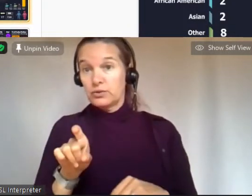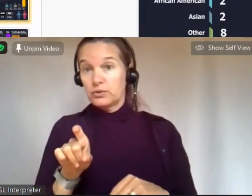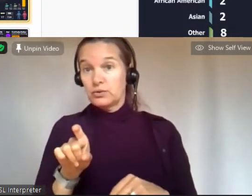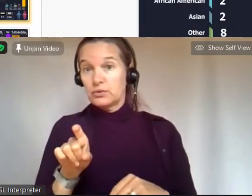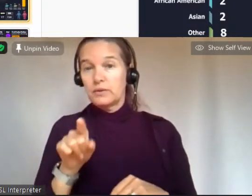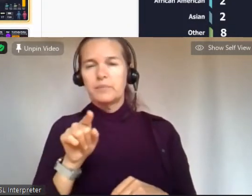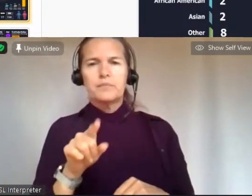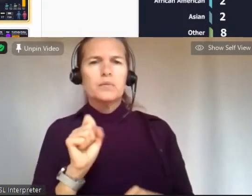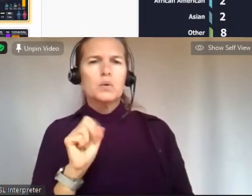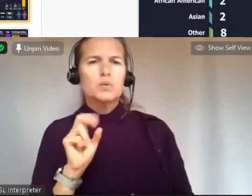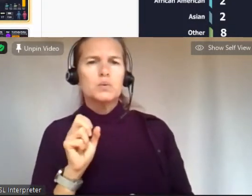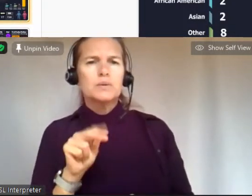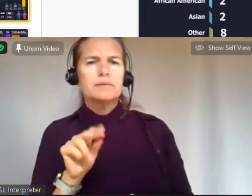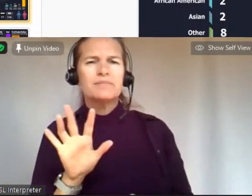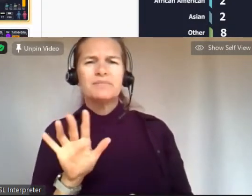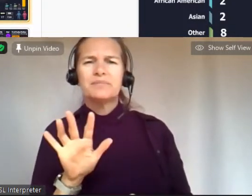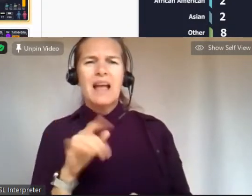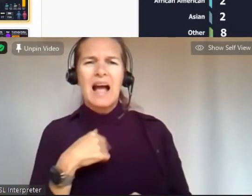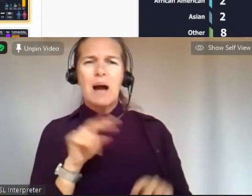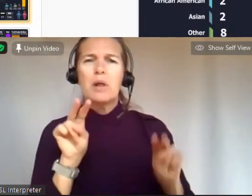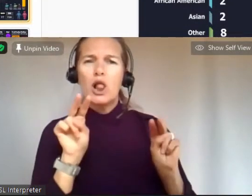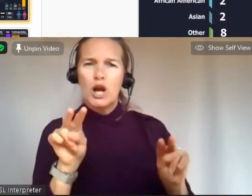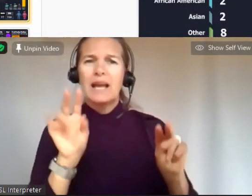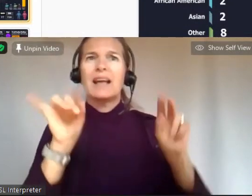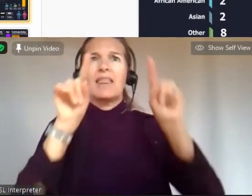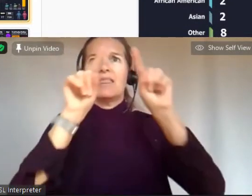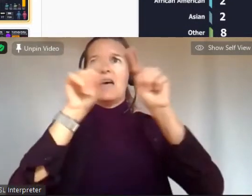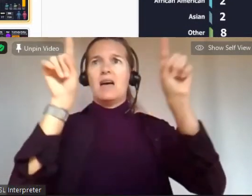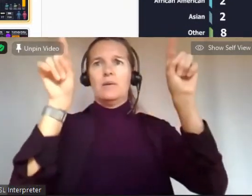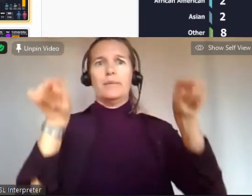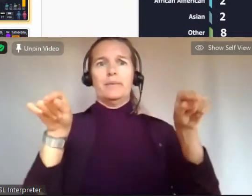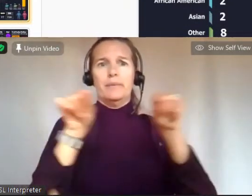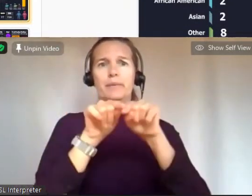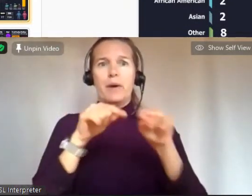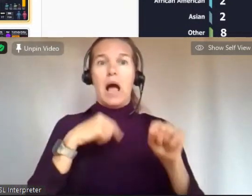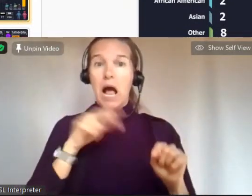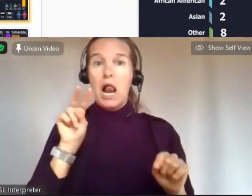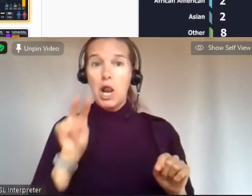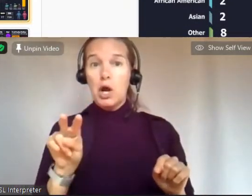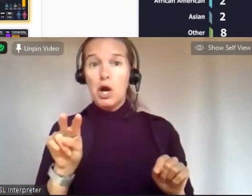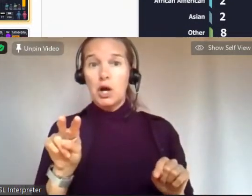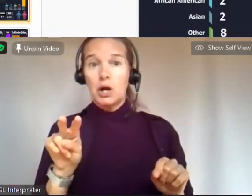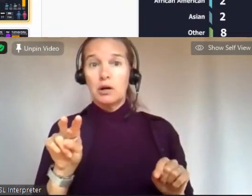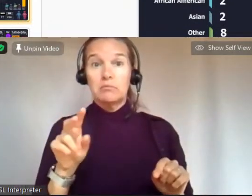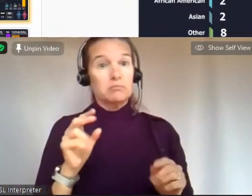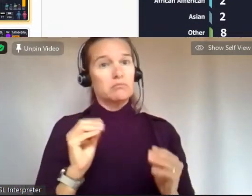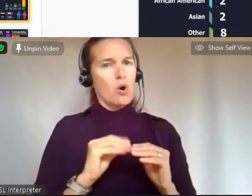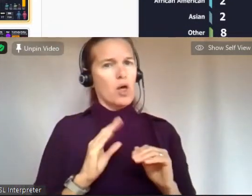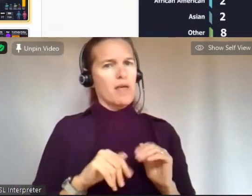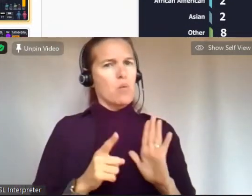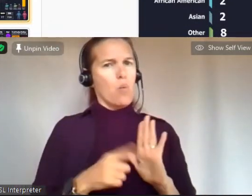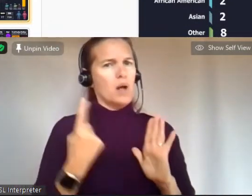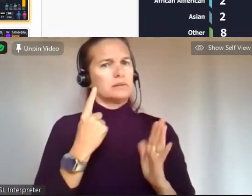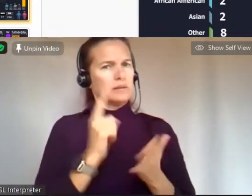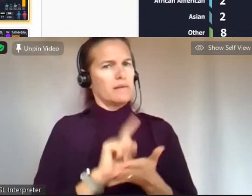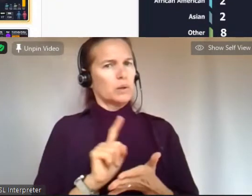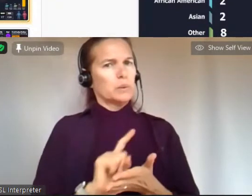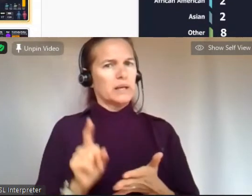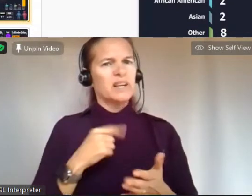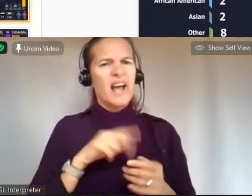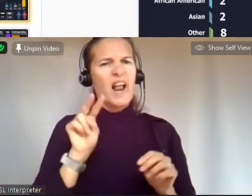I'm basically looking at it. I look at it more than once a week, but the day